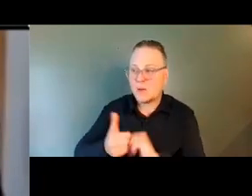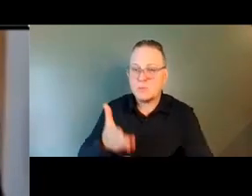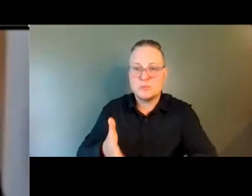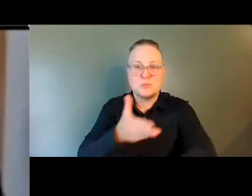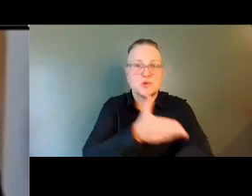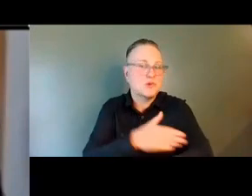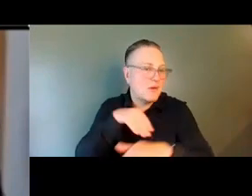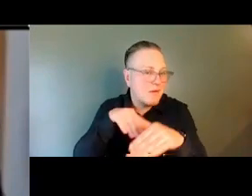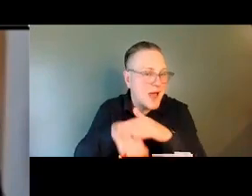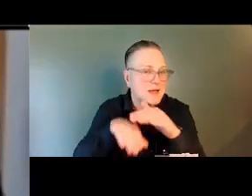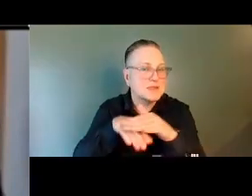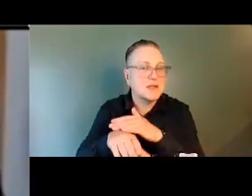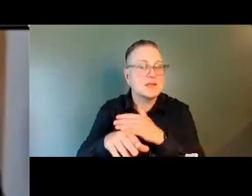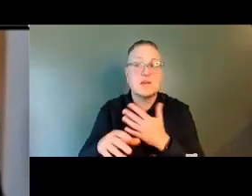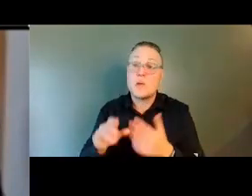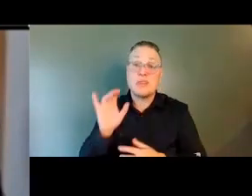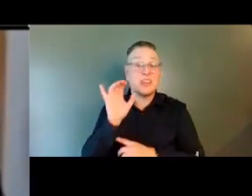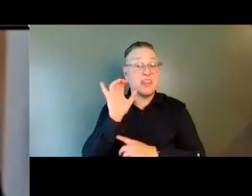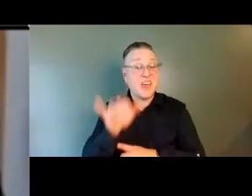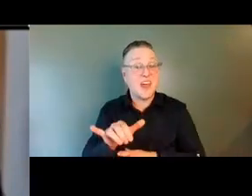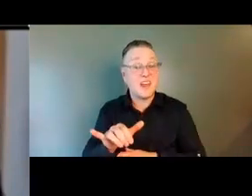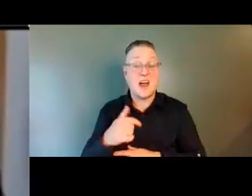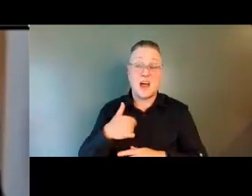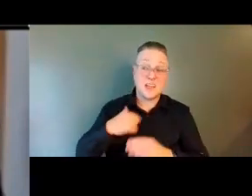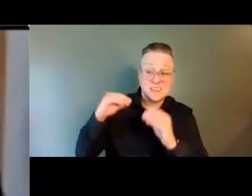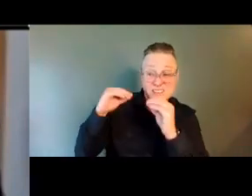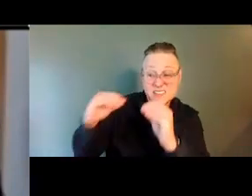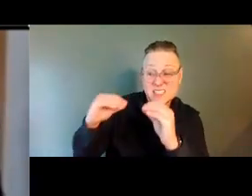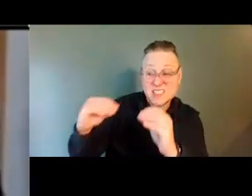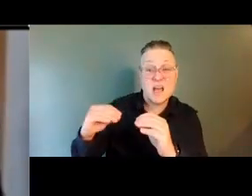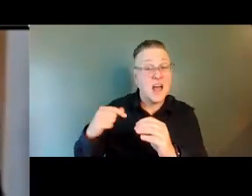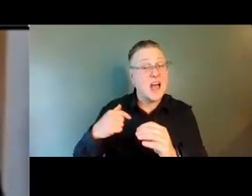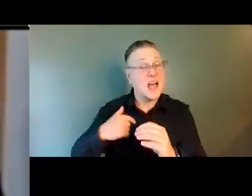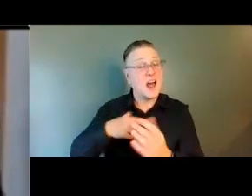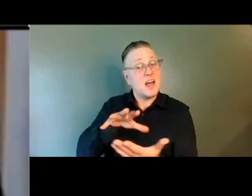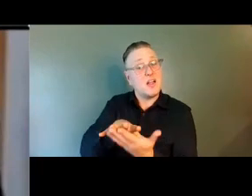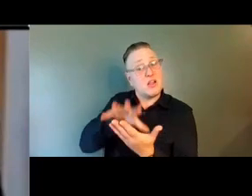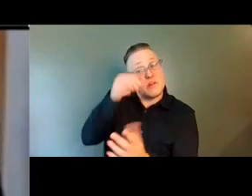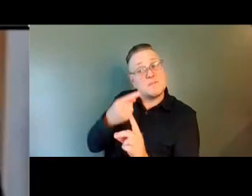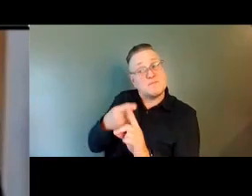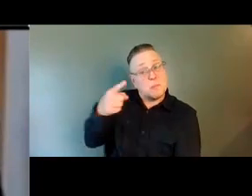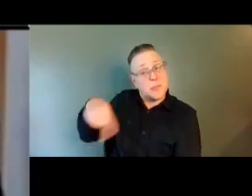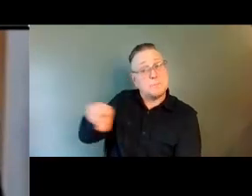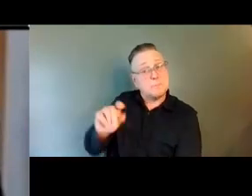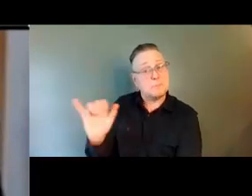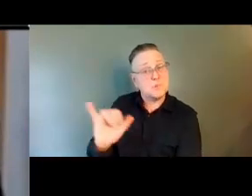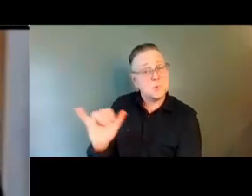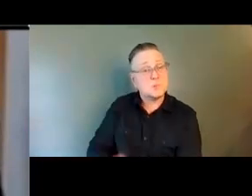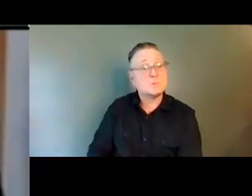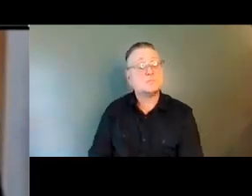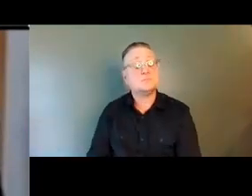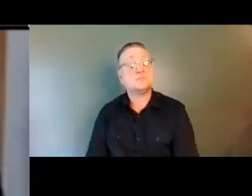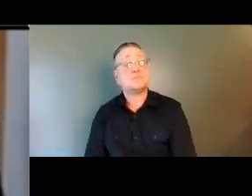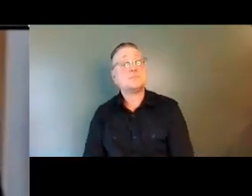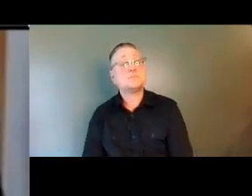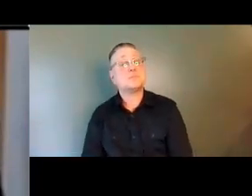to help others learn what I've learned, or to learn from them about supporting each other. Also, I work in